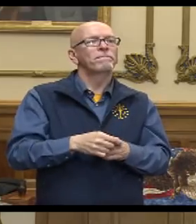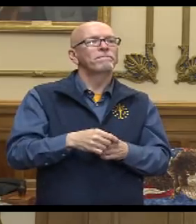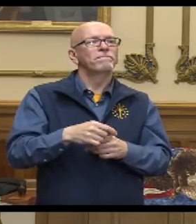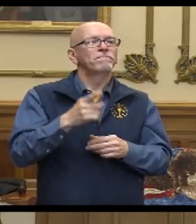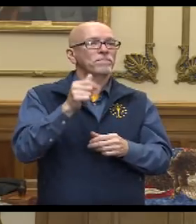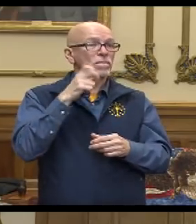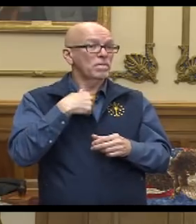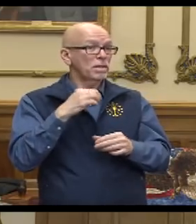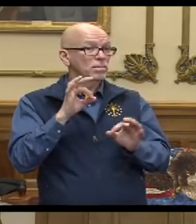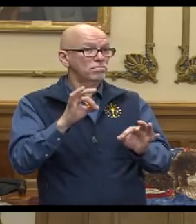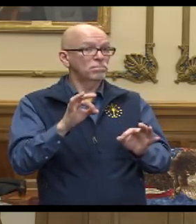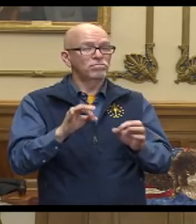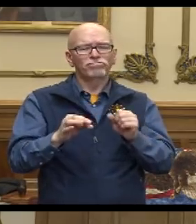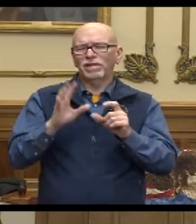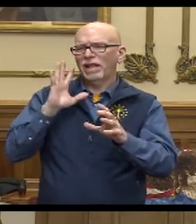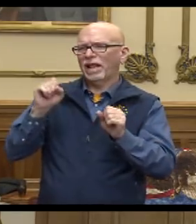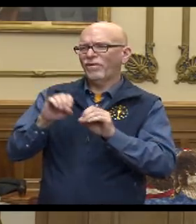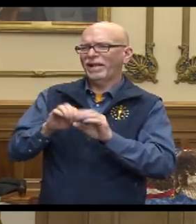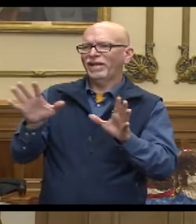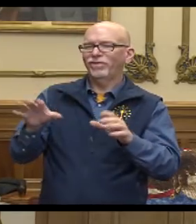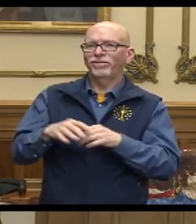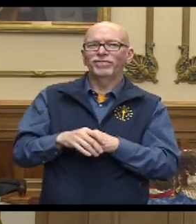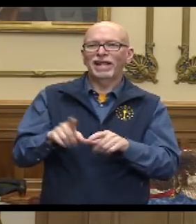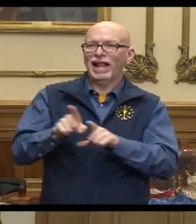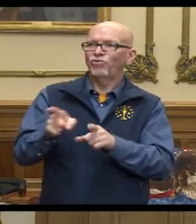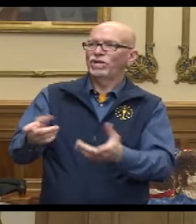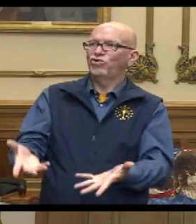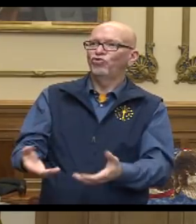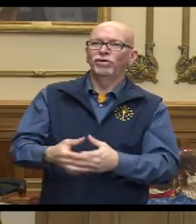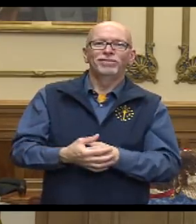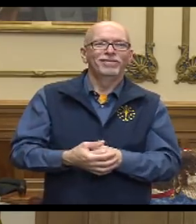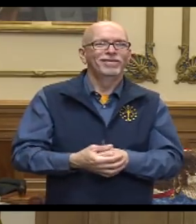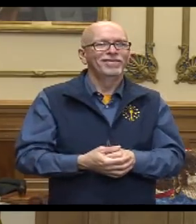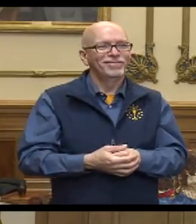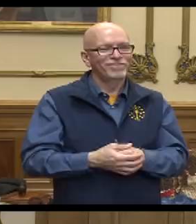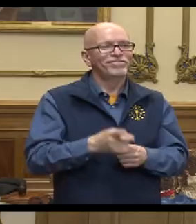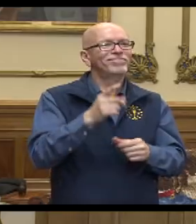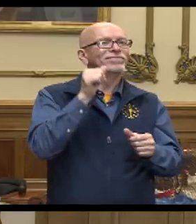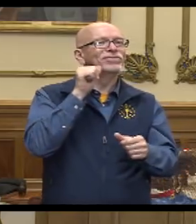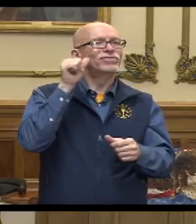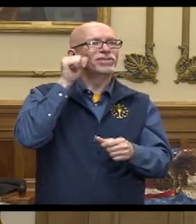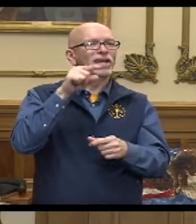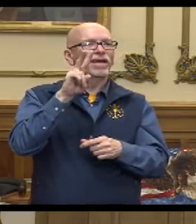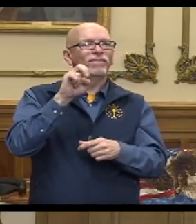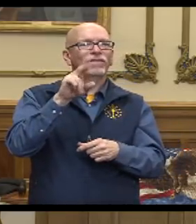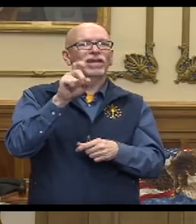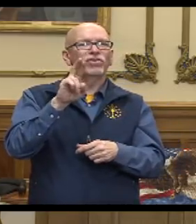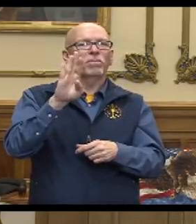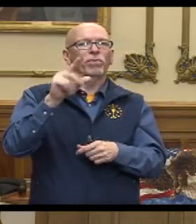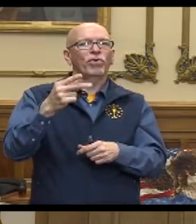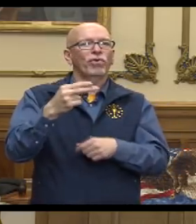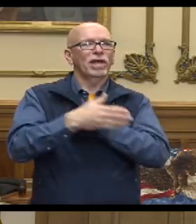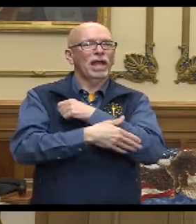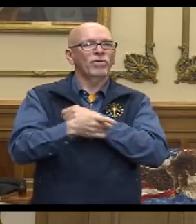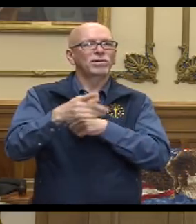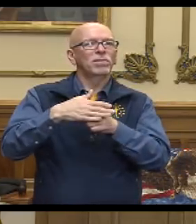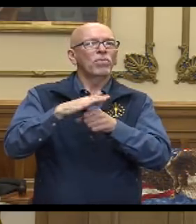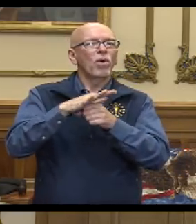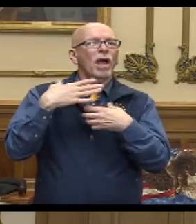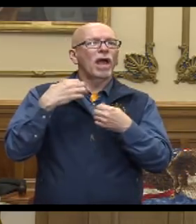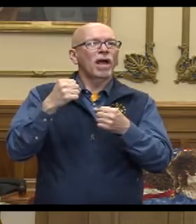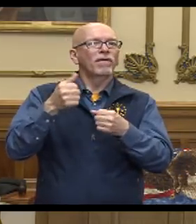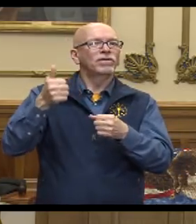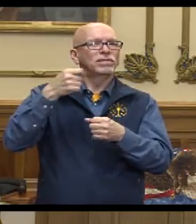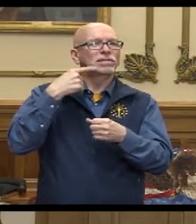hear me well. Loud and clear, like you're here. Just yesterday here in Vanderburgh County, some local health officials announced